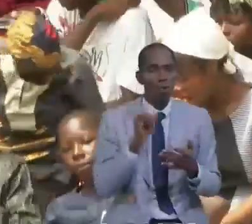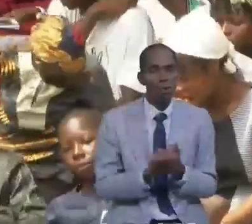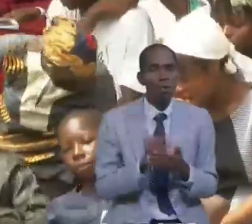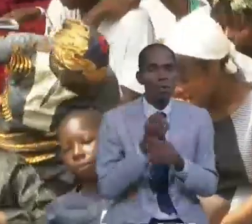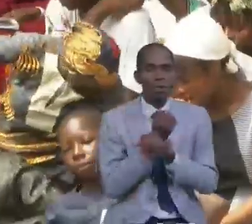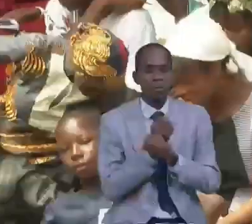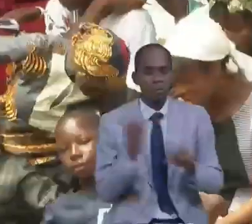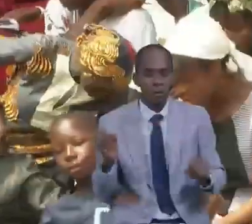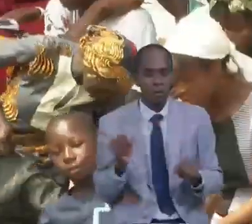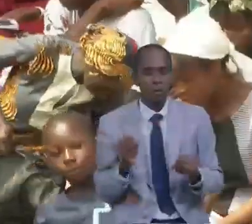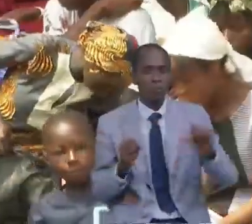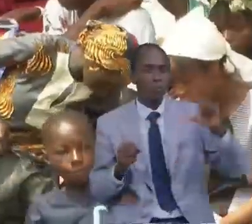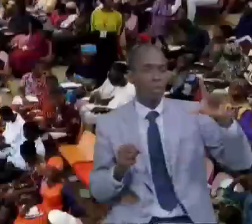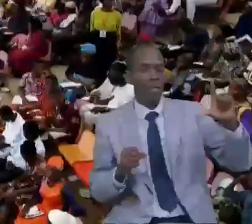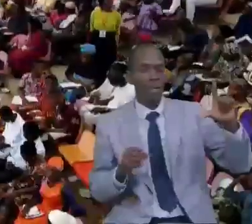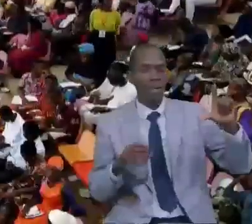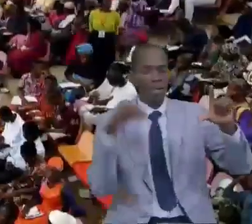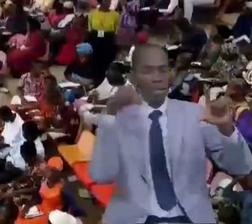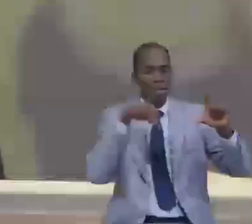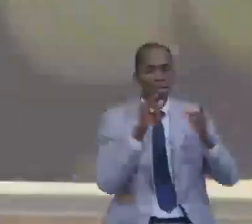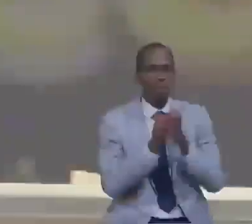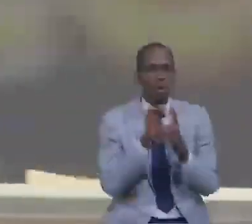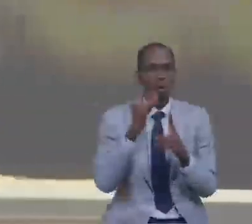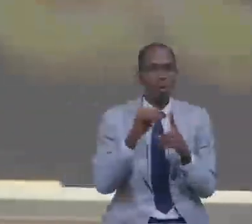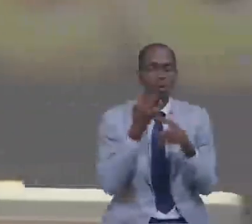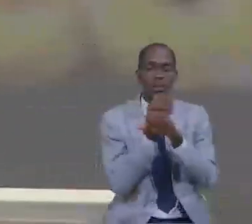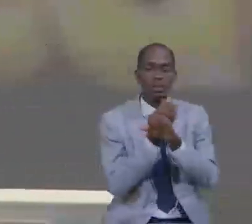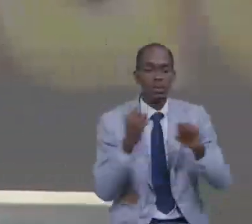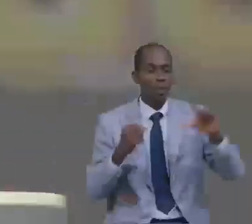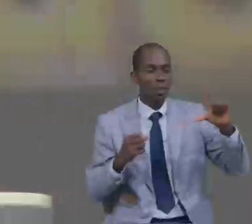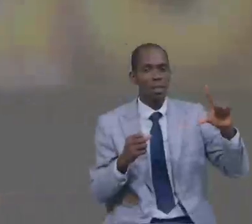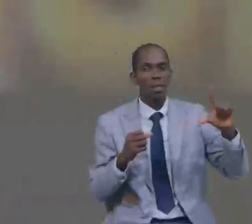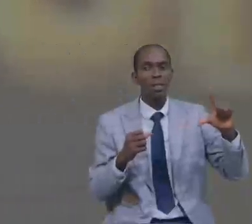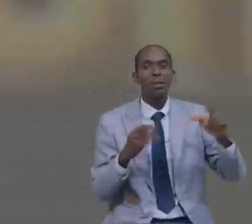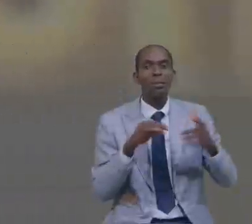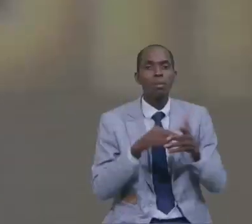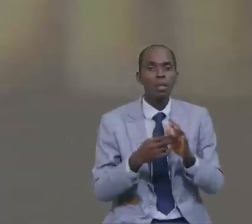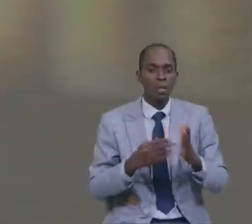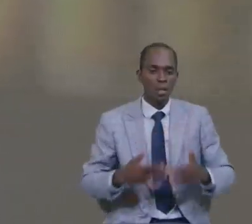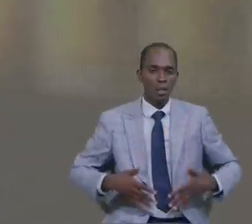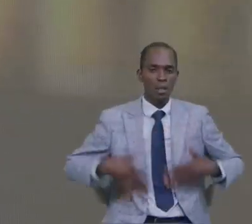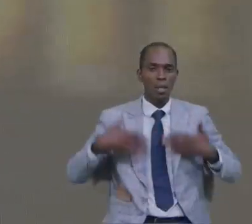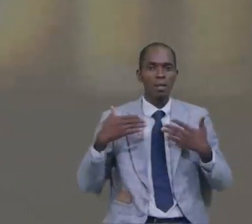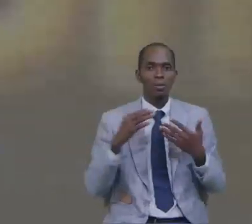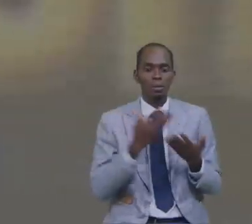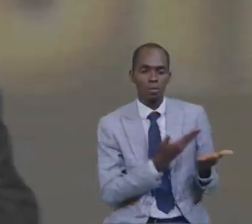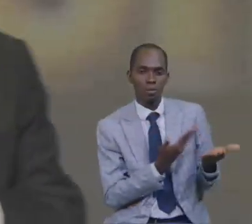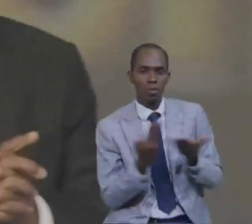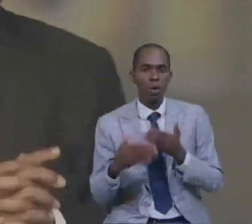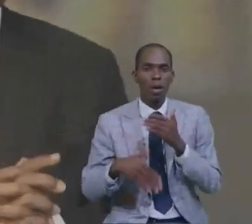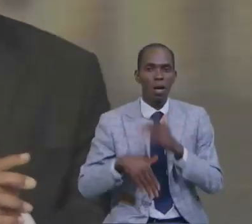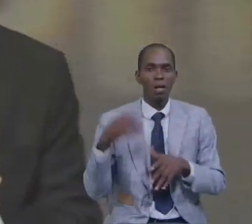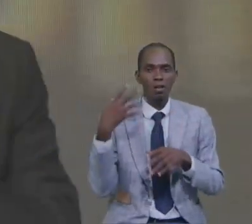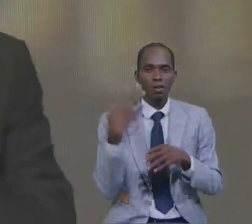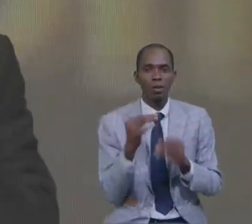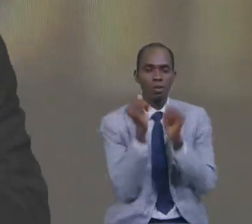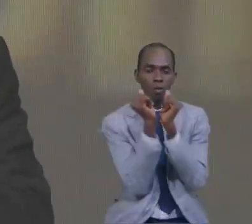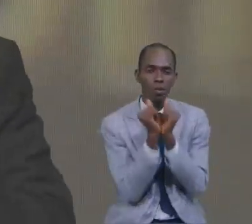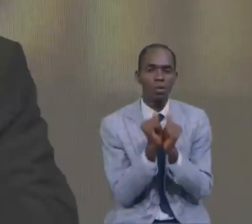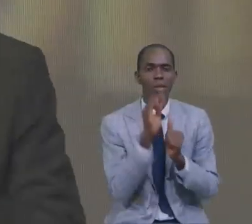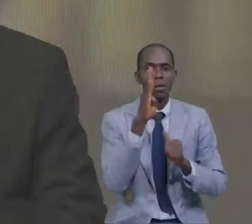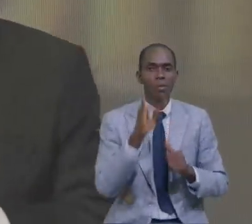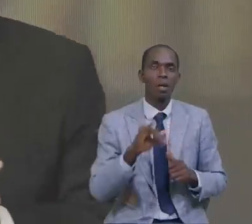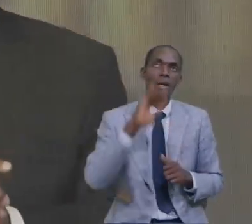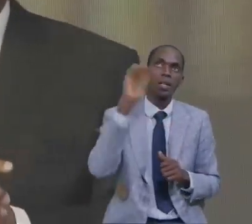bondage by grace. Galatians chapter 5, verse 1. It says,